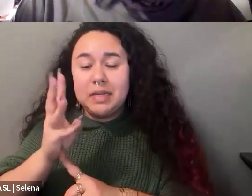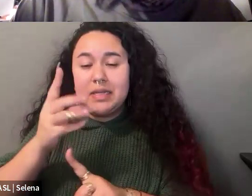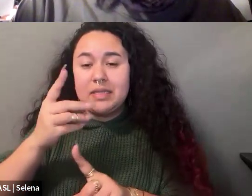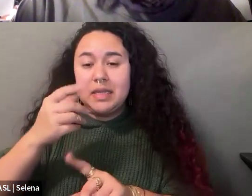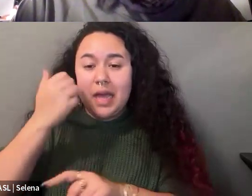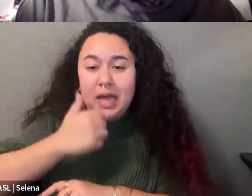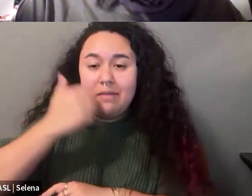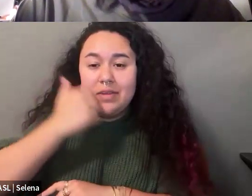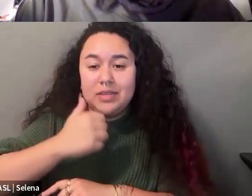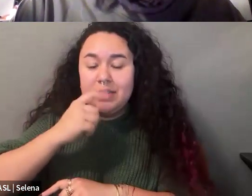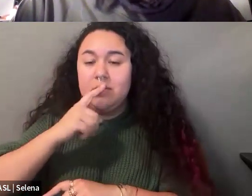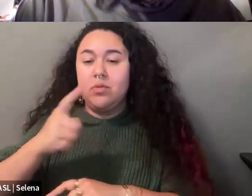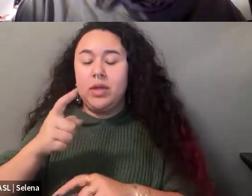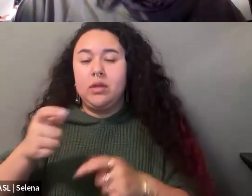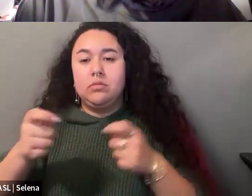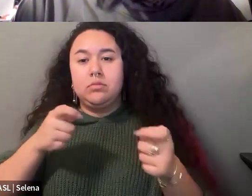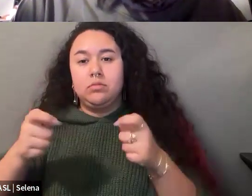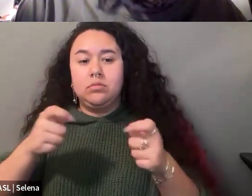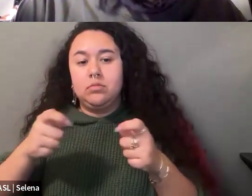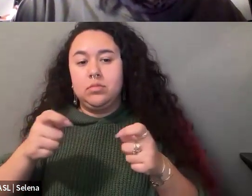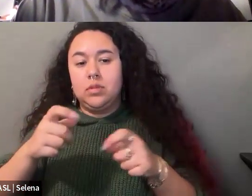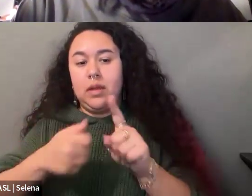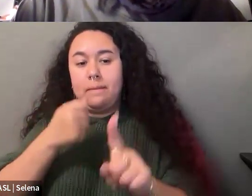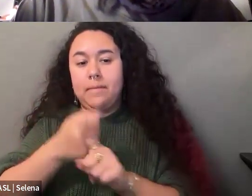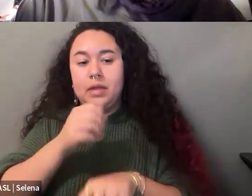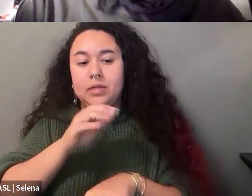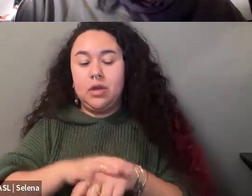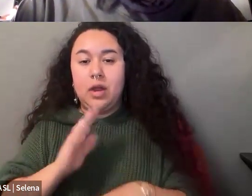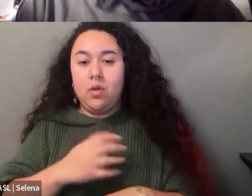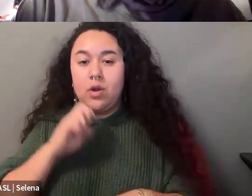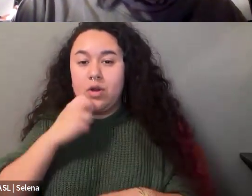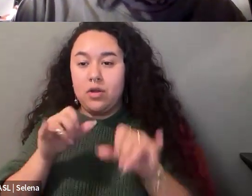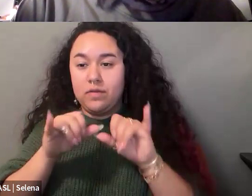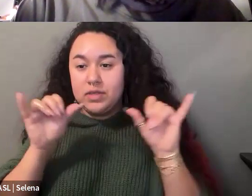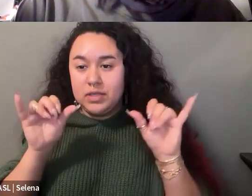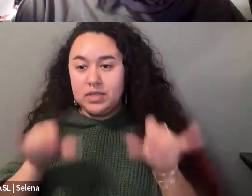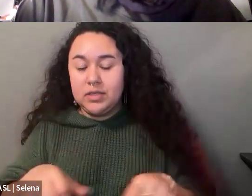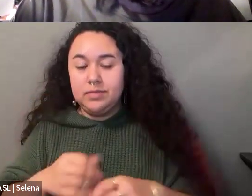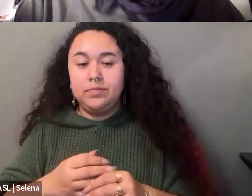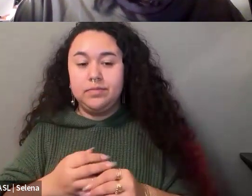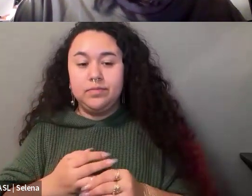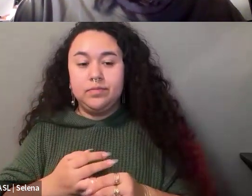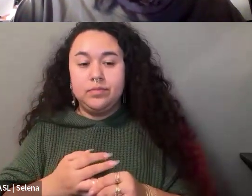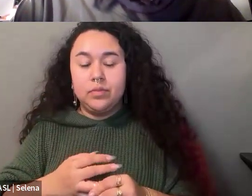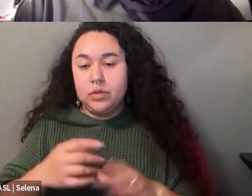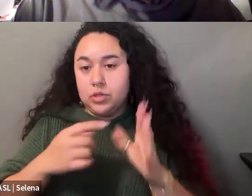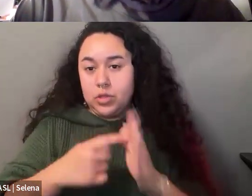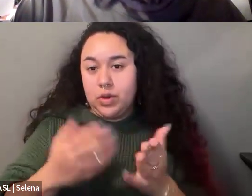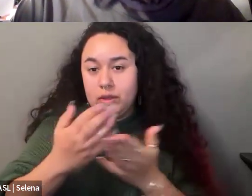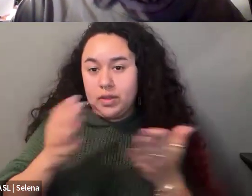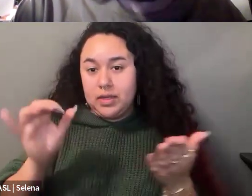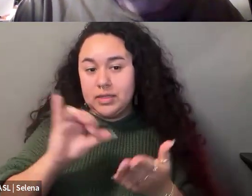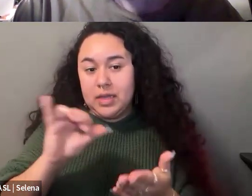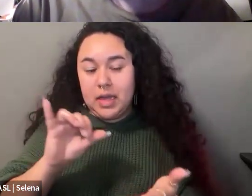a distinct regulating effect on our nervous systems. It's showing things